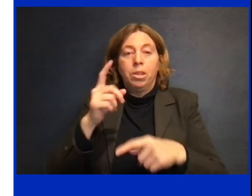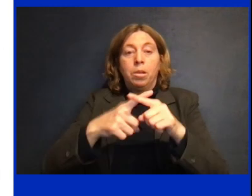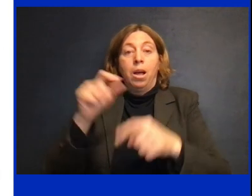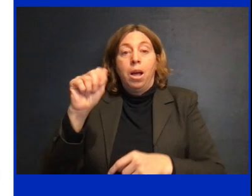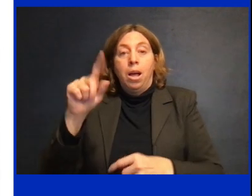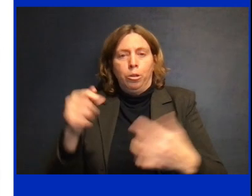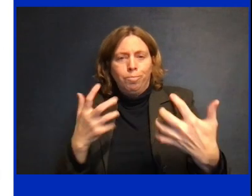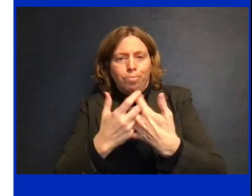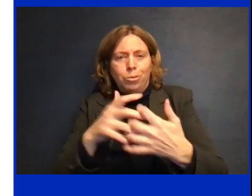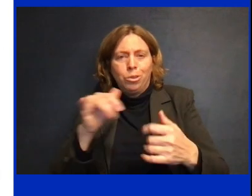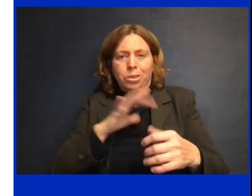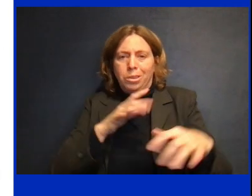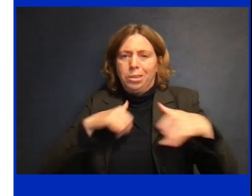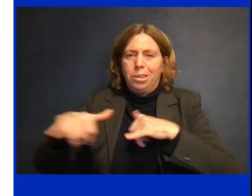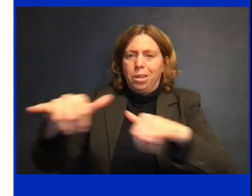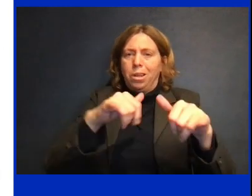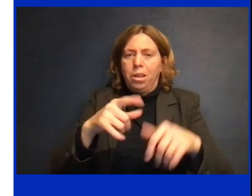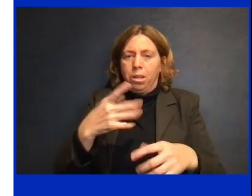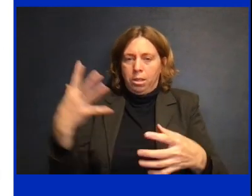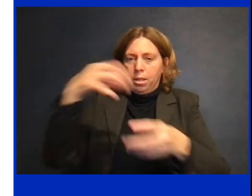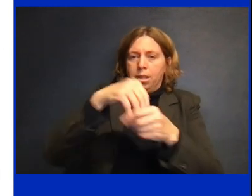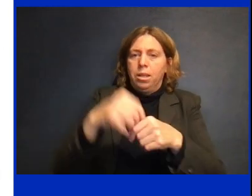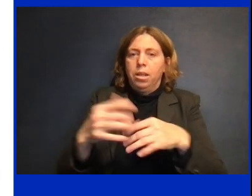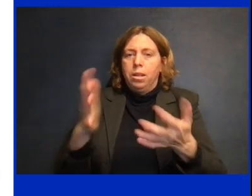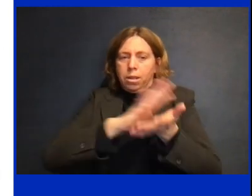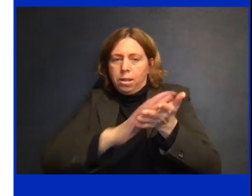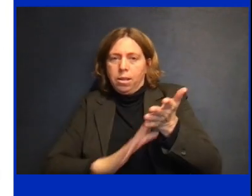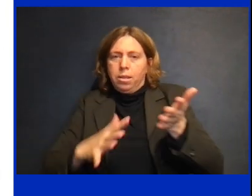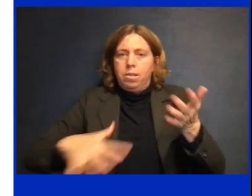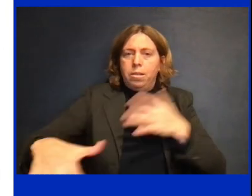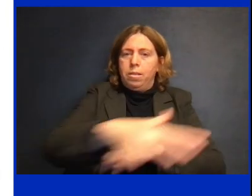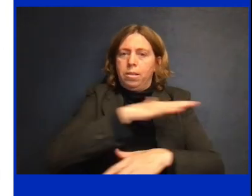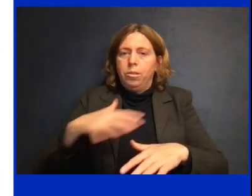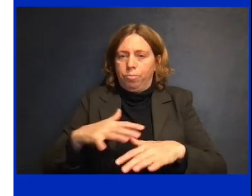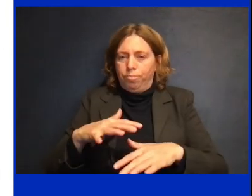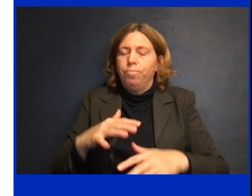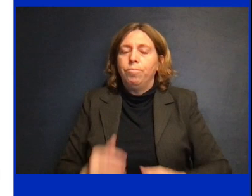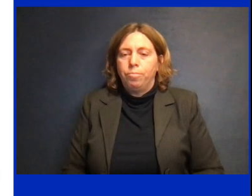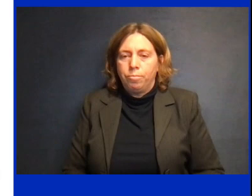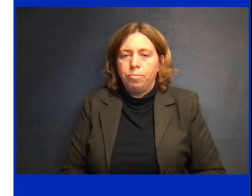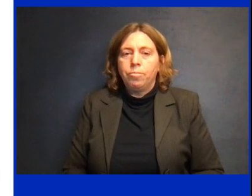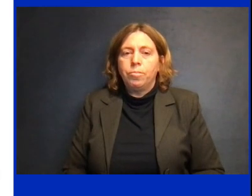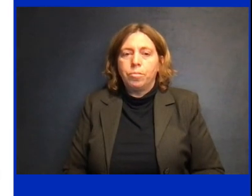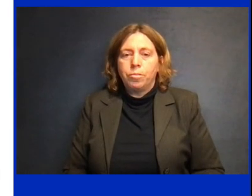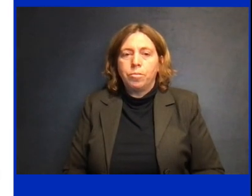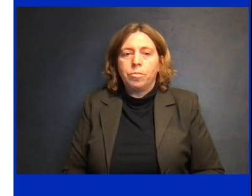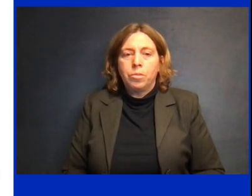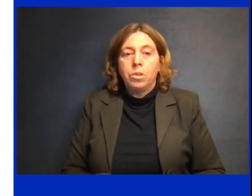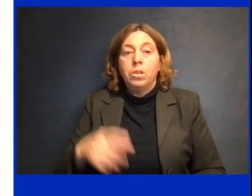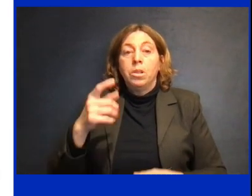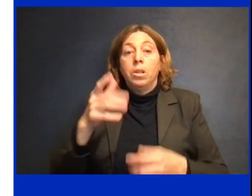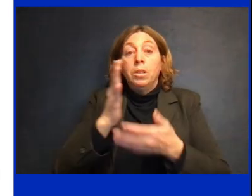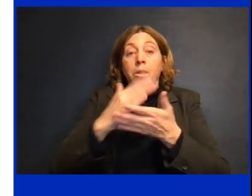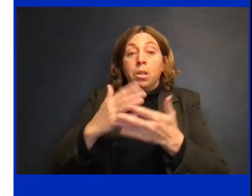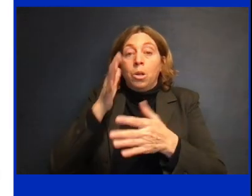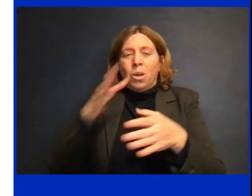with Disabilities Act or ADA standards integrated into layout and design. A partial closure of